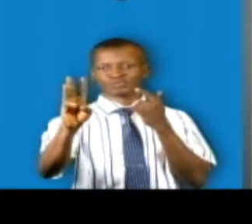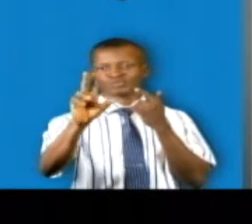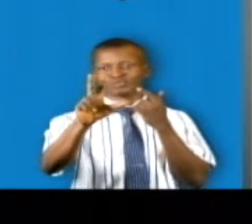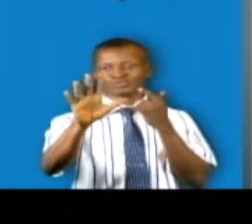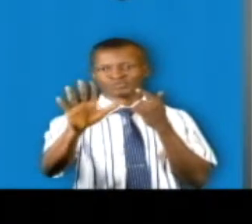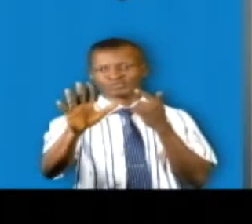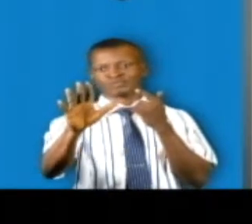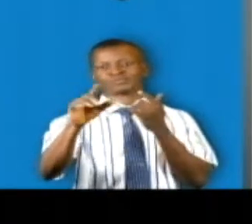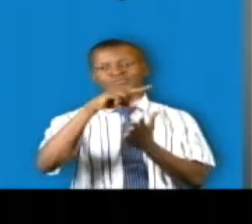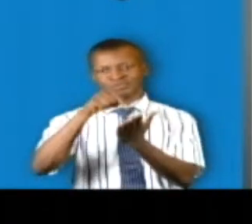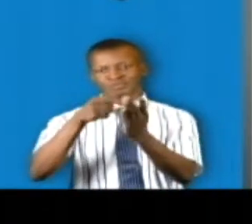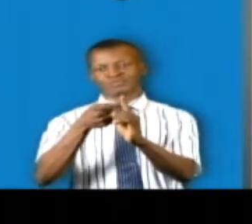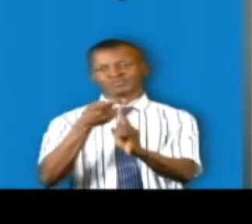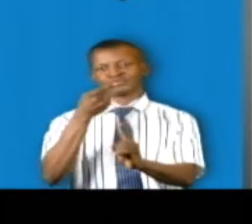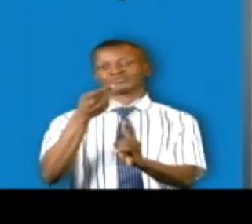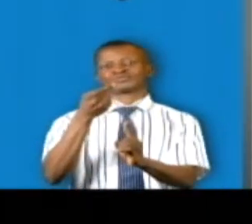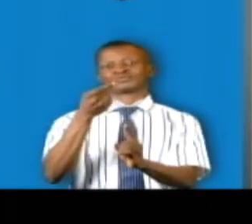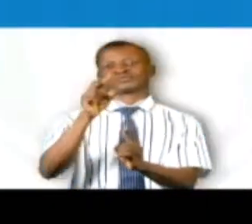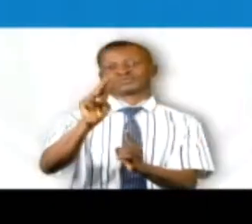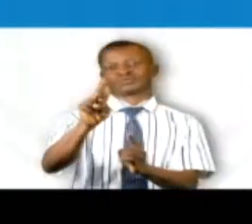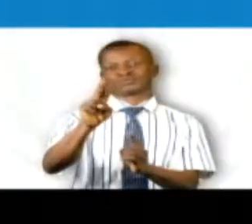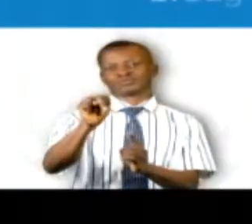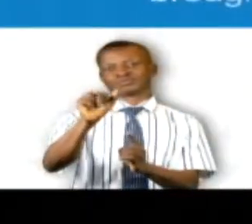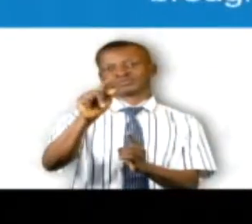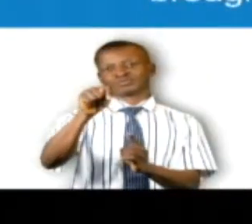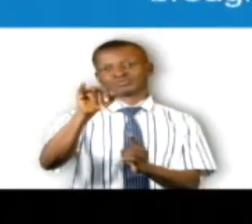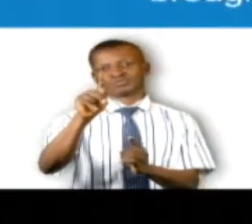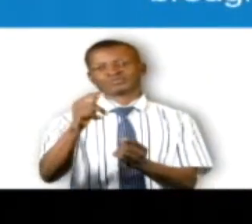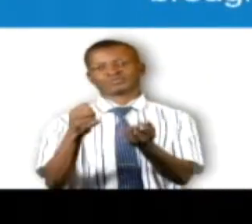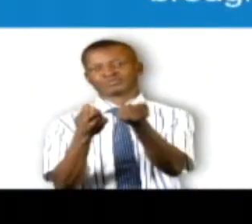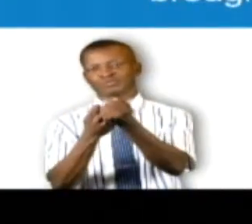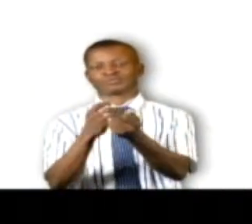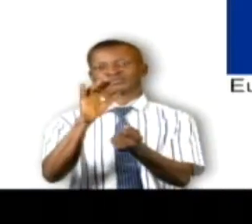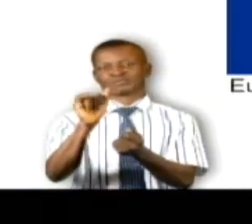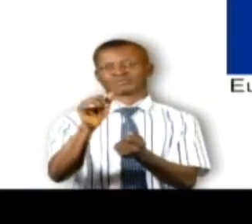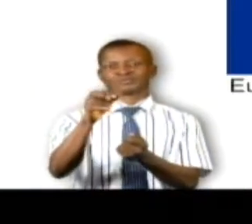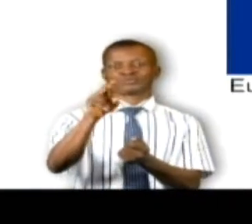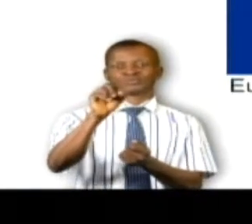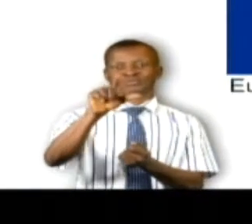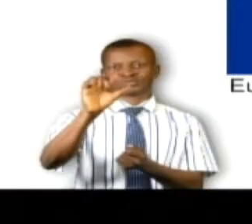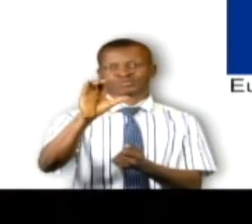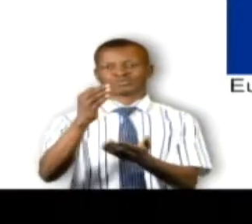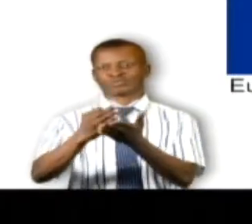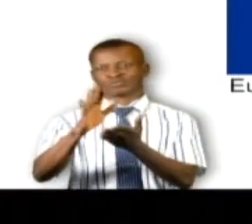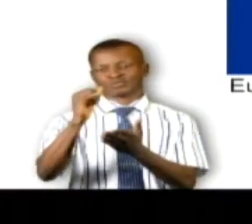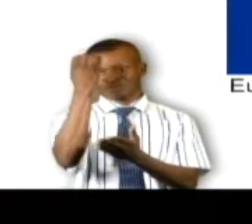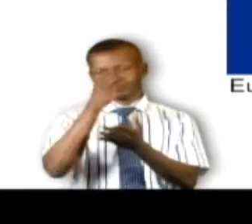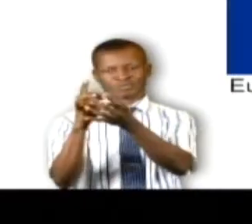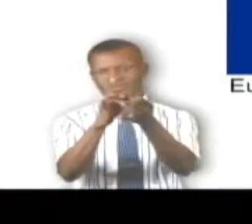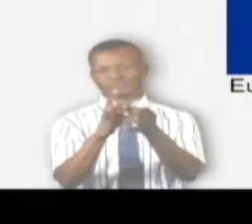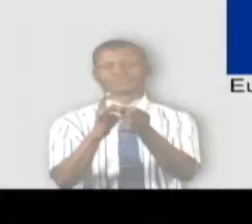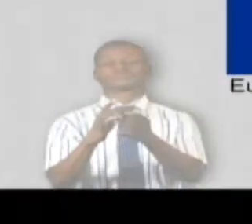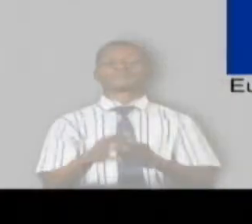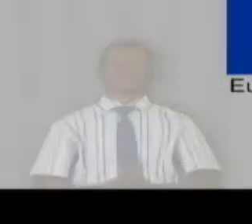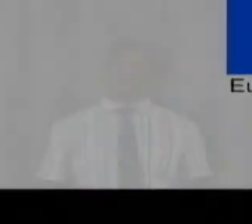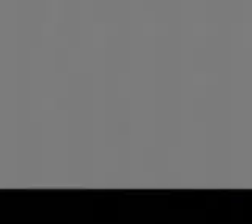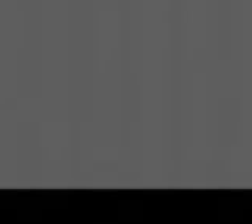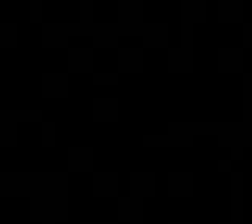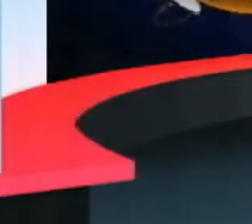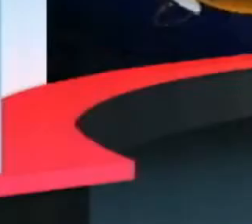6635, social media platforms and iReport app. This message is brought to you by NAPTIP with support from ROLAC, funded by the European